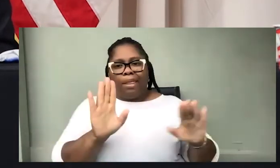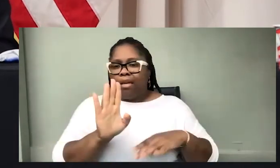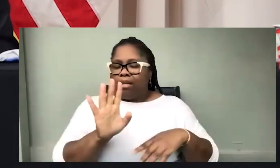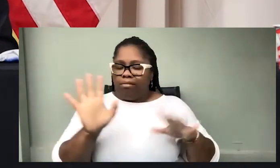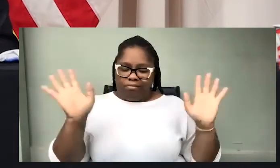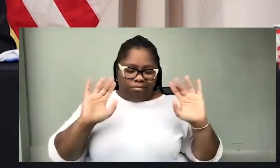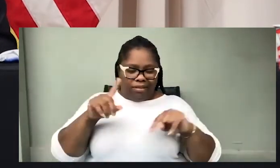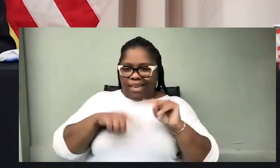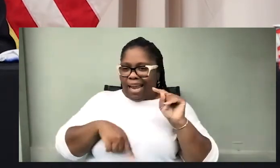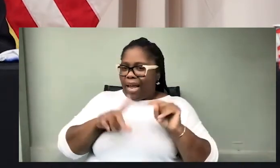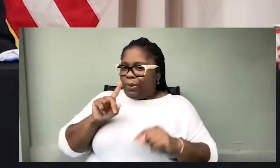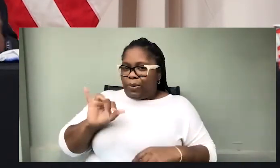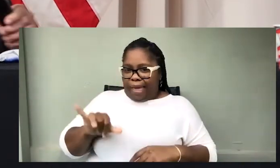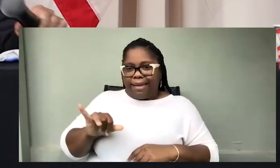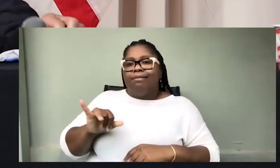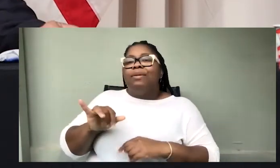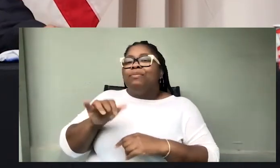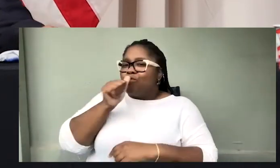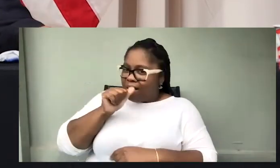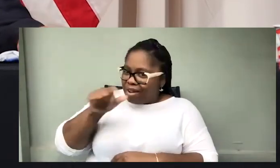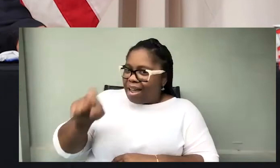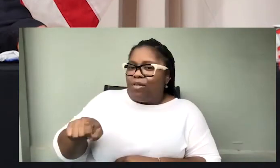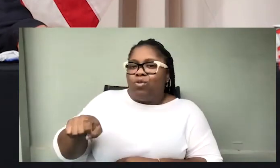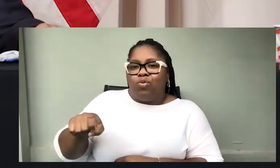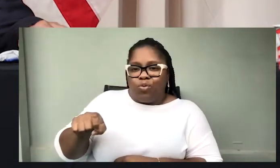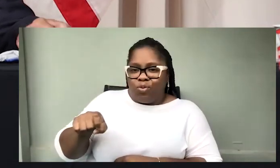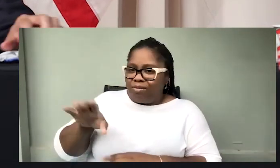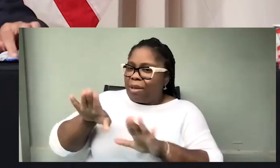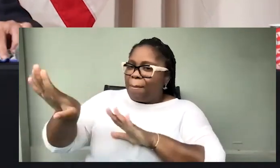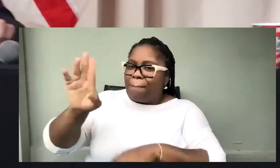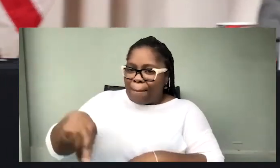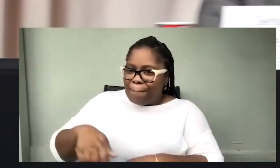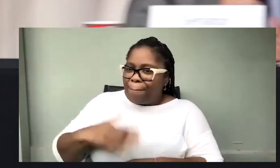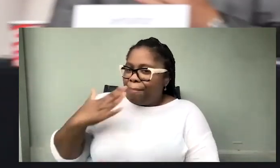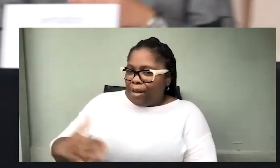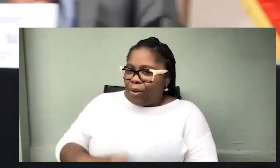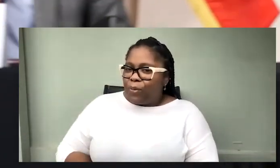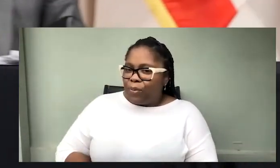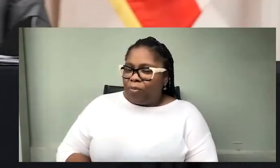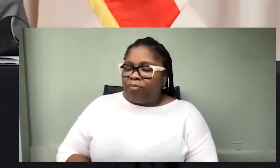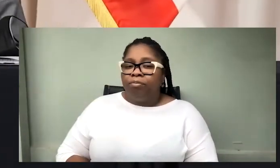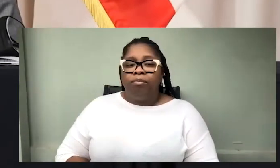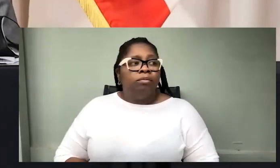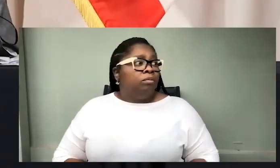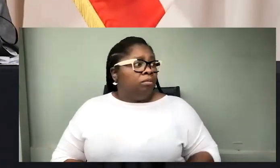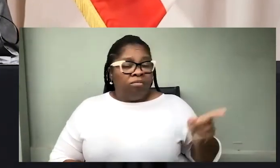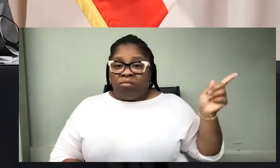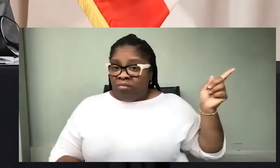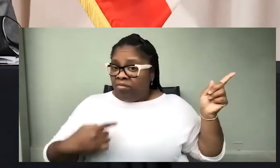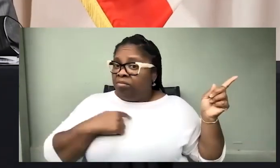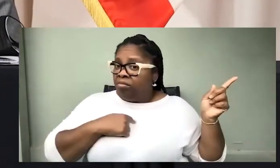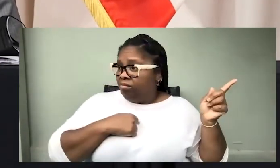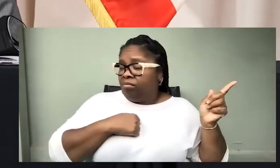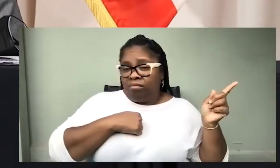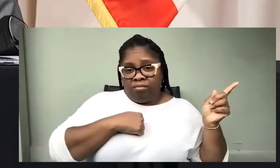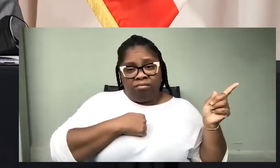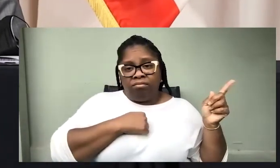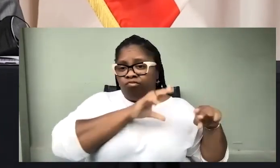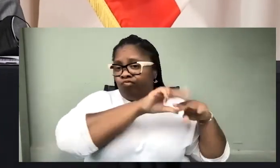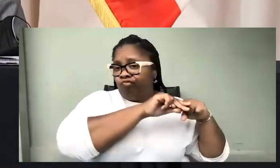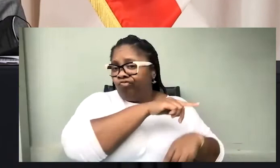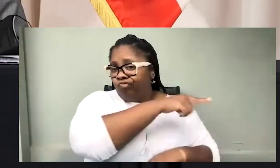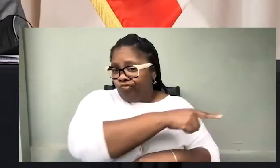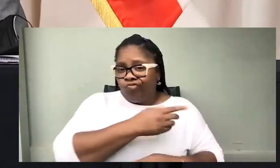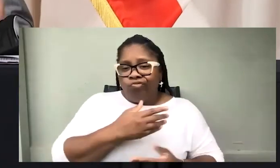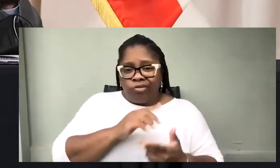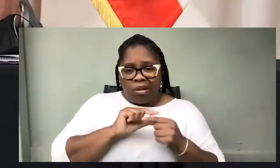of this housing crisis. Thank you. Thank you. Senator Min? I would echo my good colleagues' comments. We need